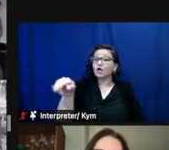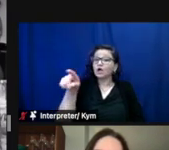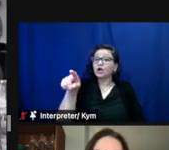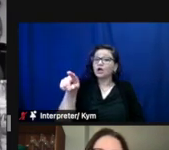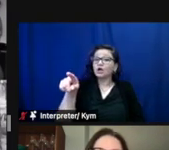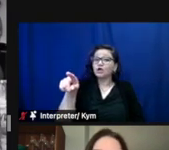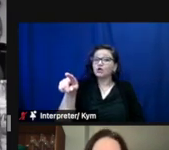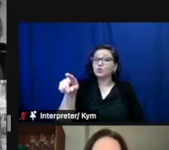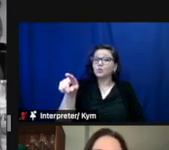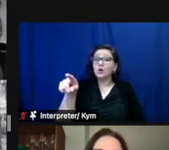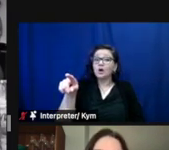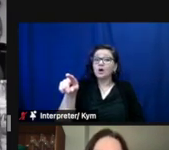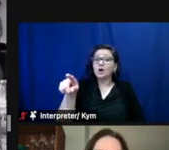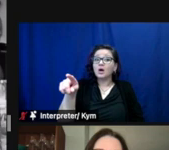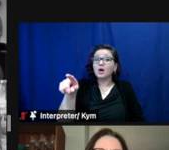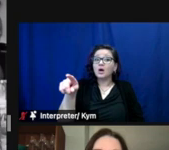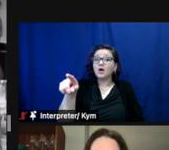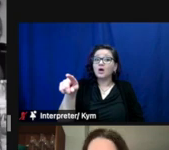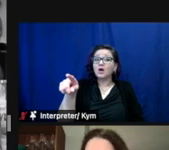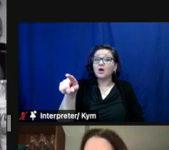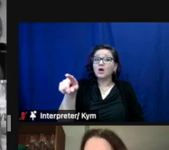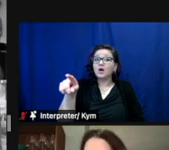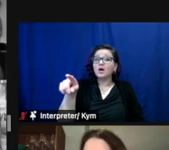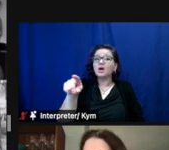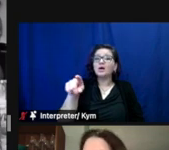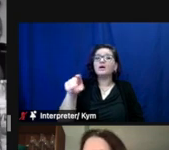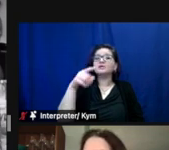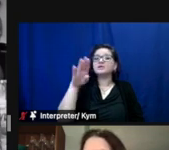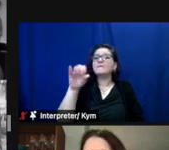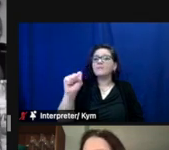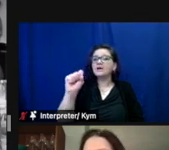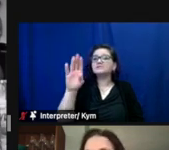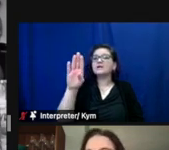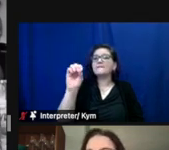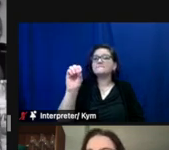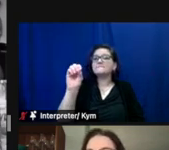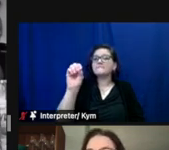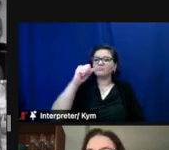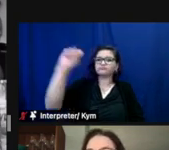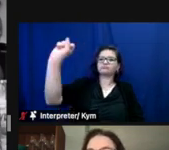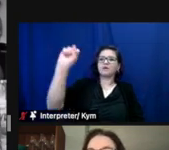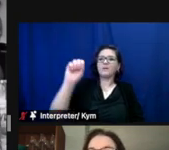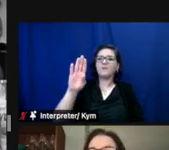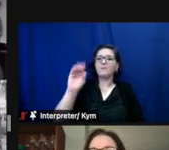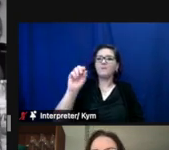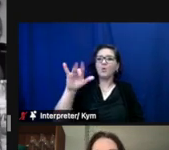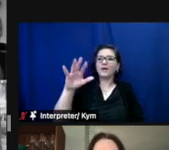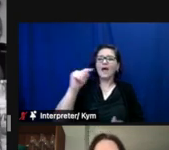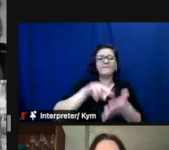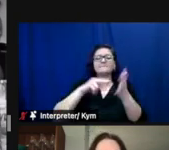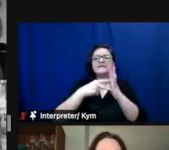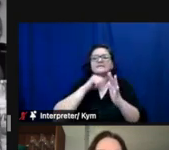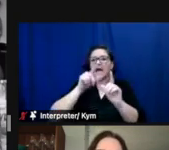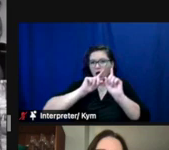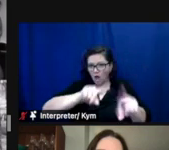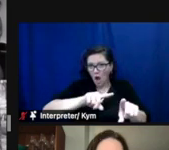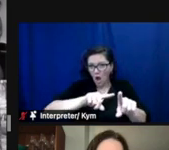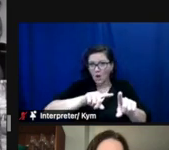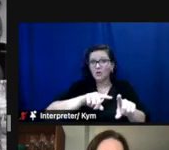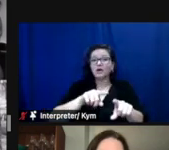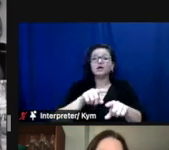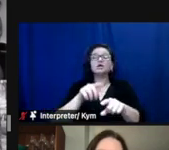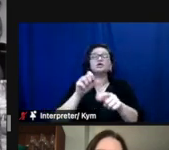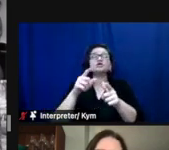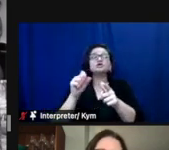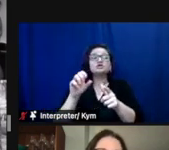Oh yeah, but she had to go back on the bus. Right, exactly. She was at the back of the bus, and you know, then the bus was segregated